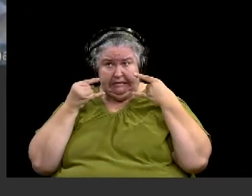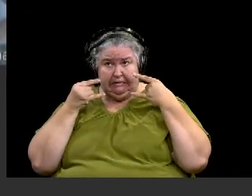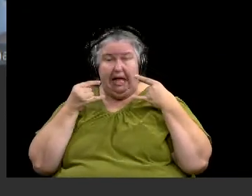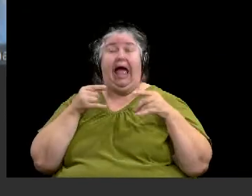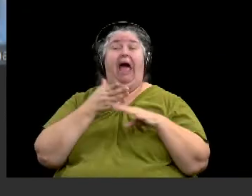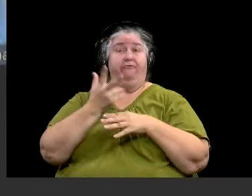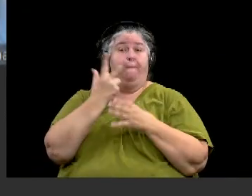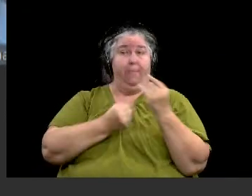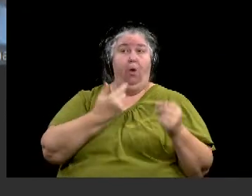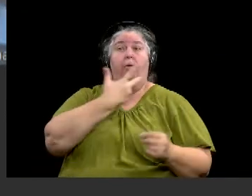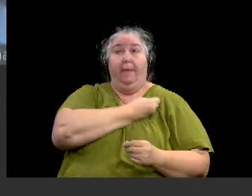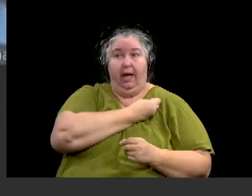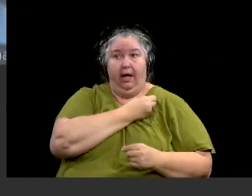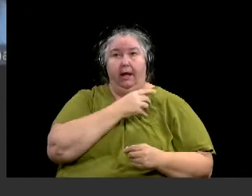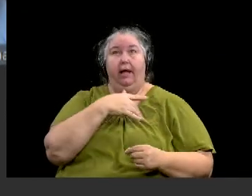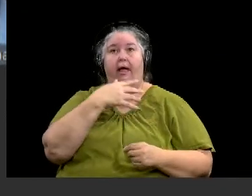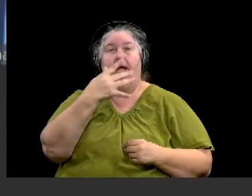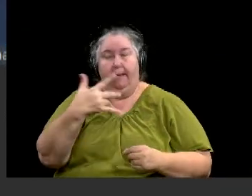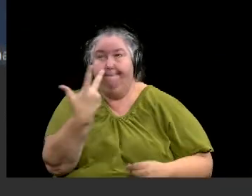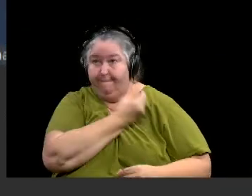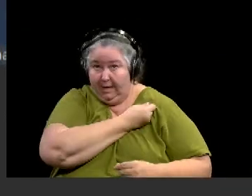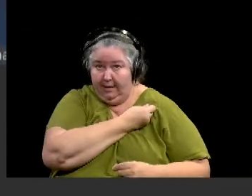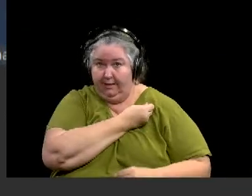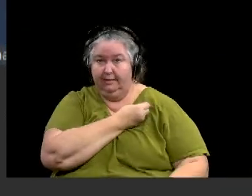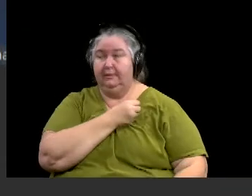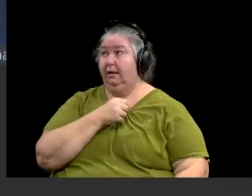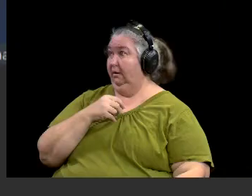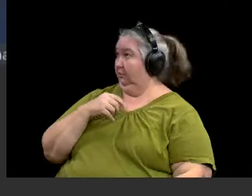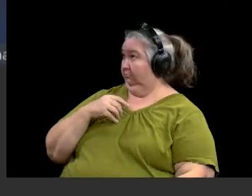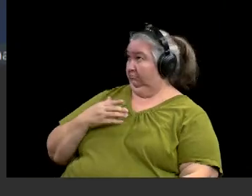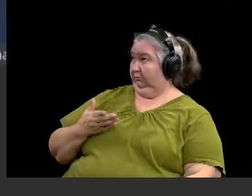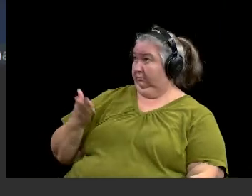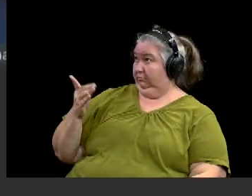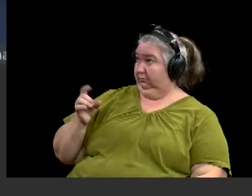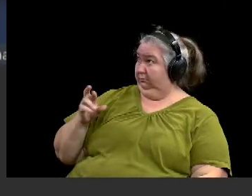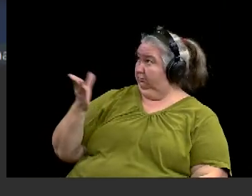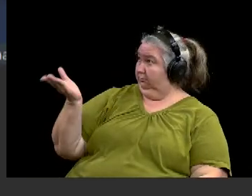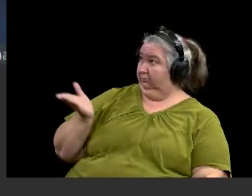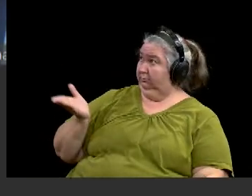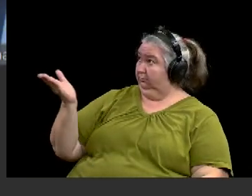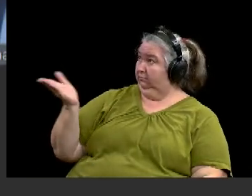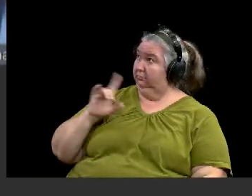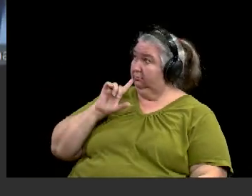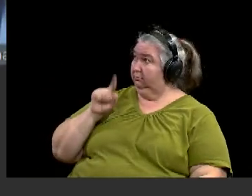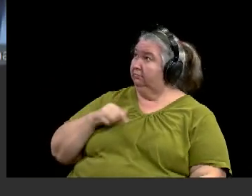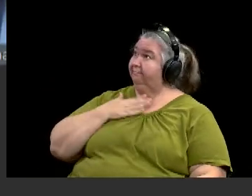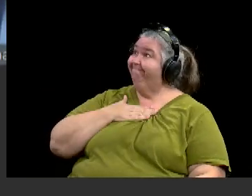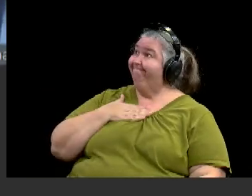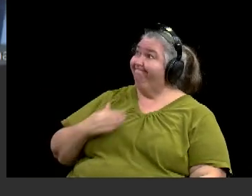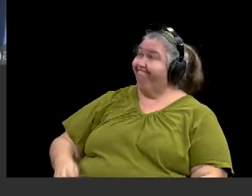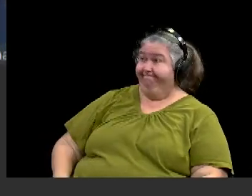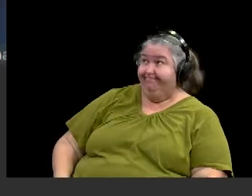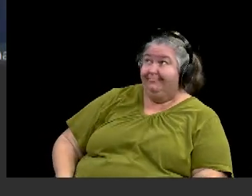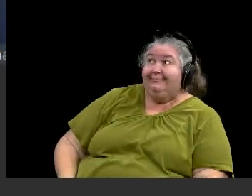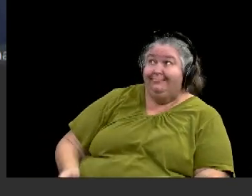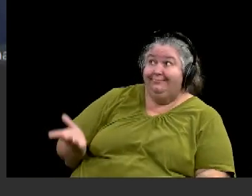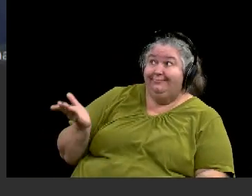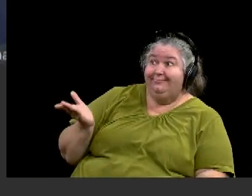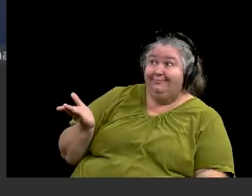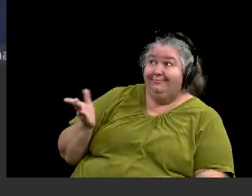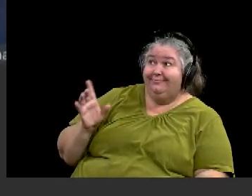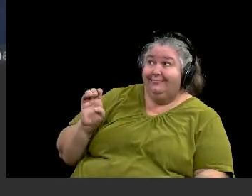of the doctors on the call is going to be best suited to respond to this. Anybody want to field it? Dr. Eliason? Yeah. So first of all,